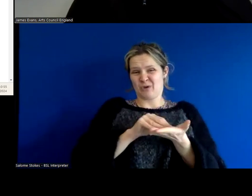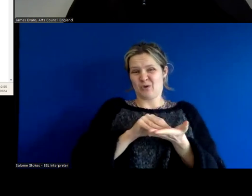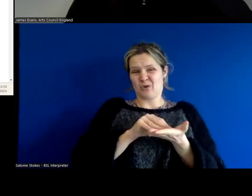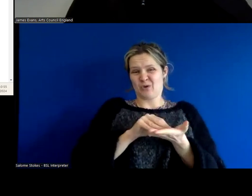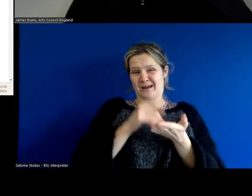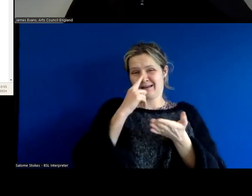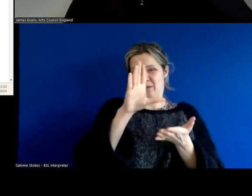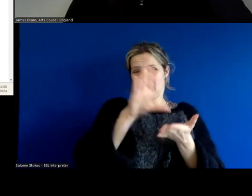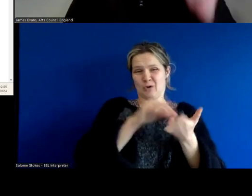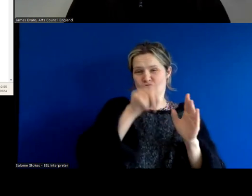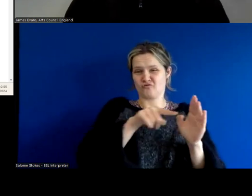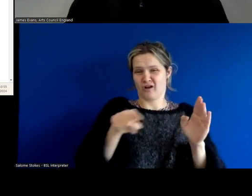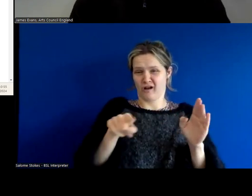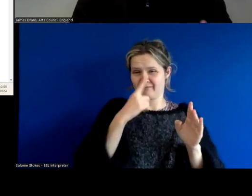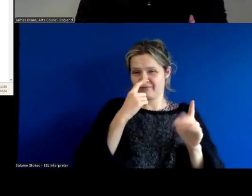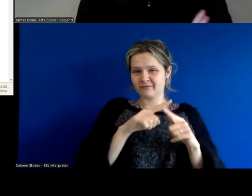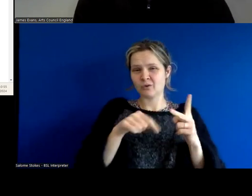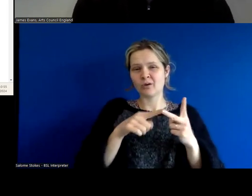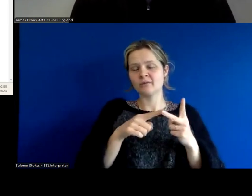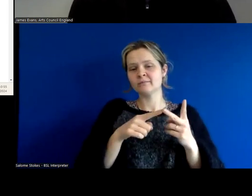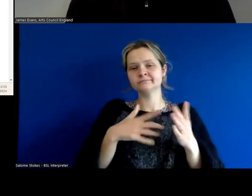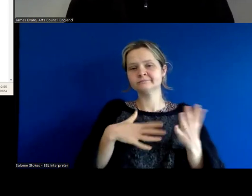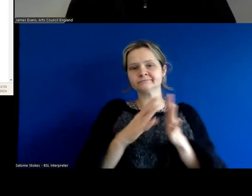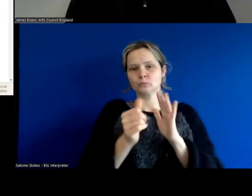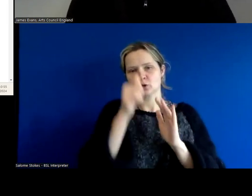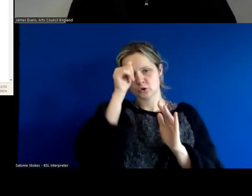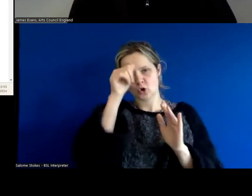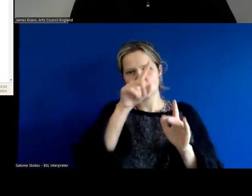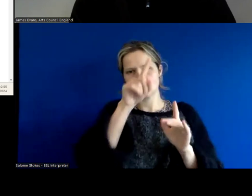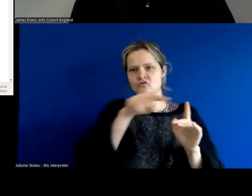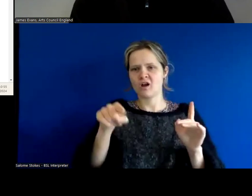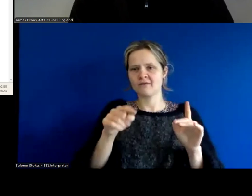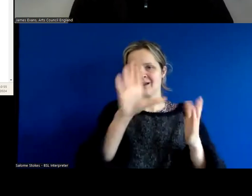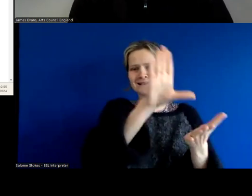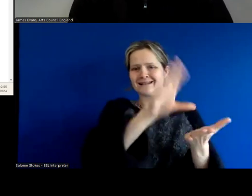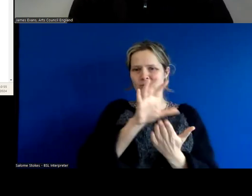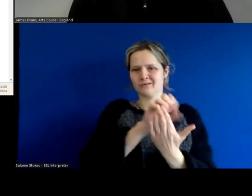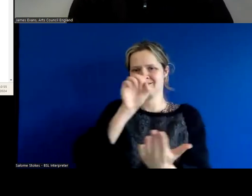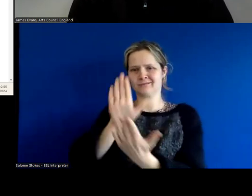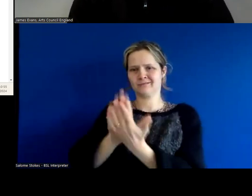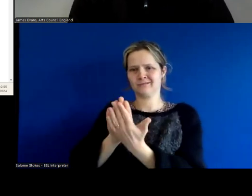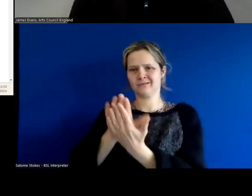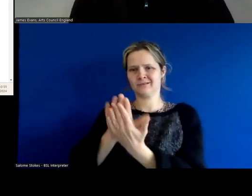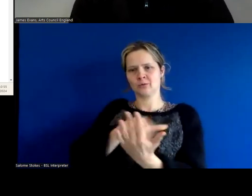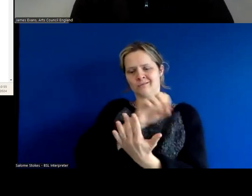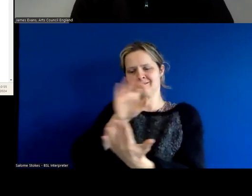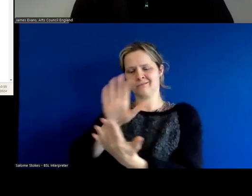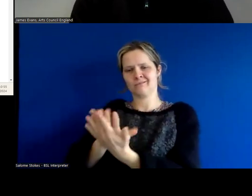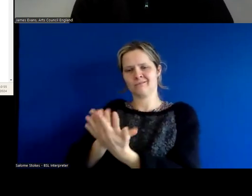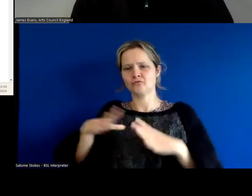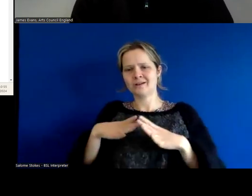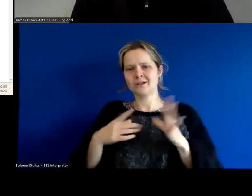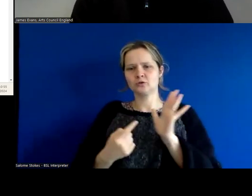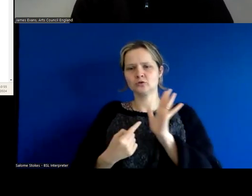click this little button here, if you just want to use the graph and drop that into a document, you can do that. That graph's available to be kind of used as